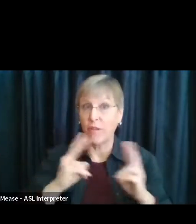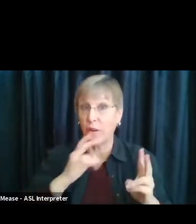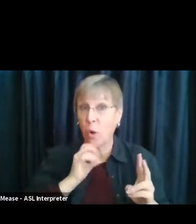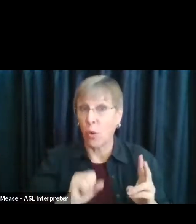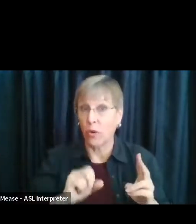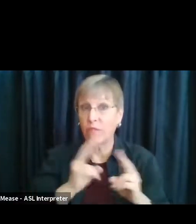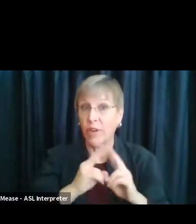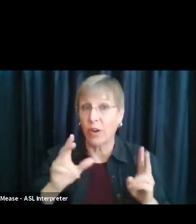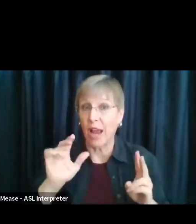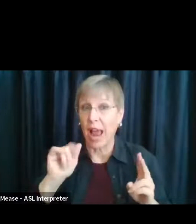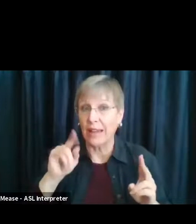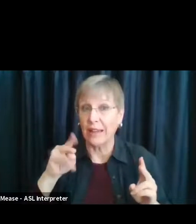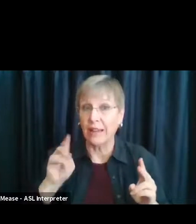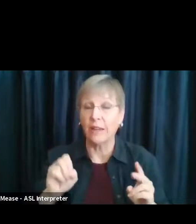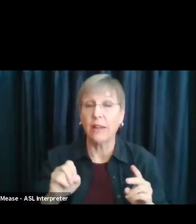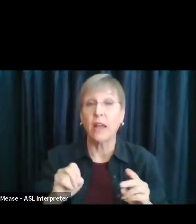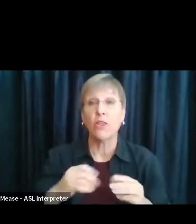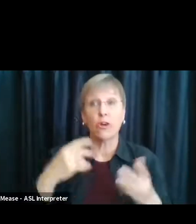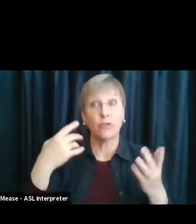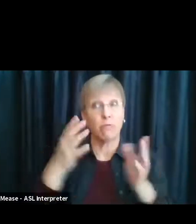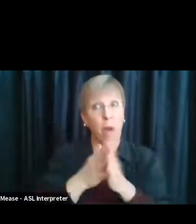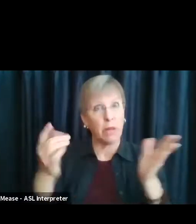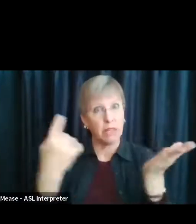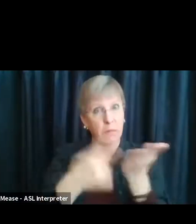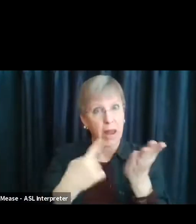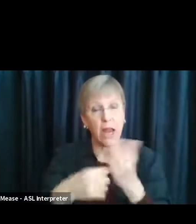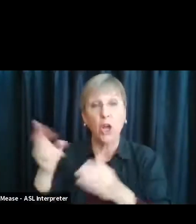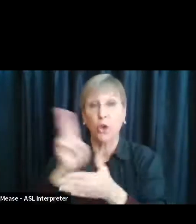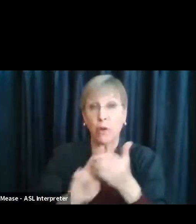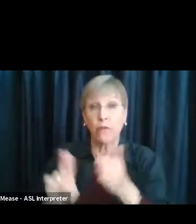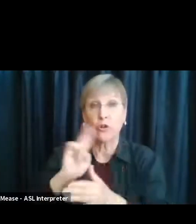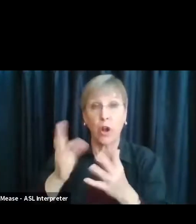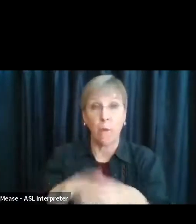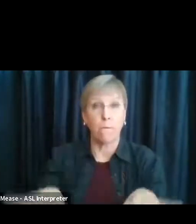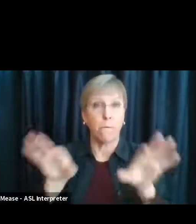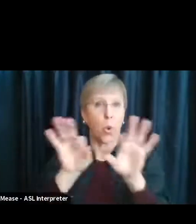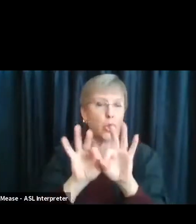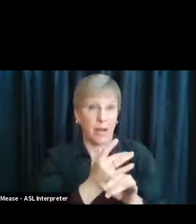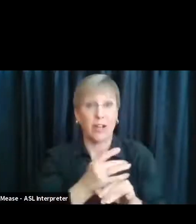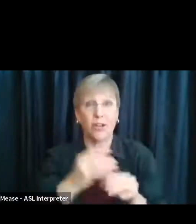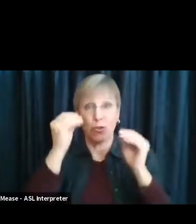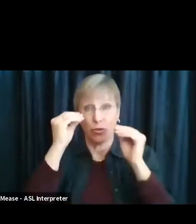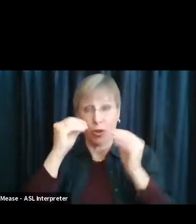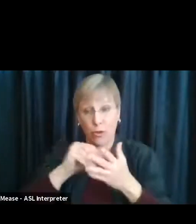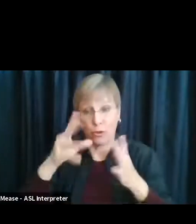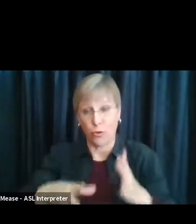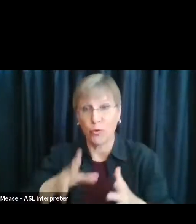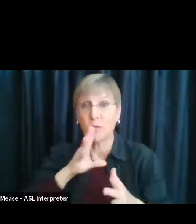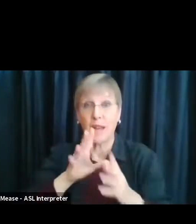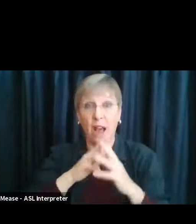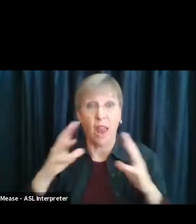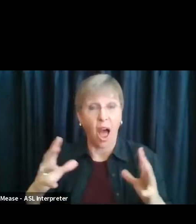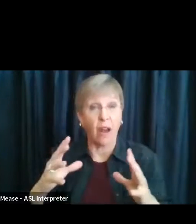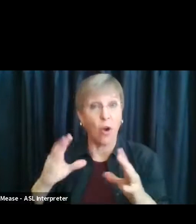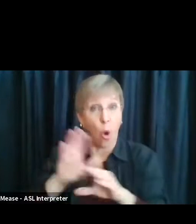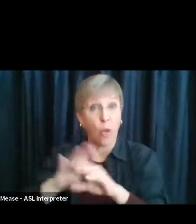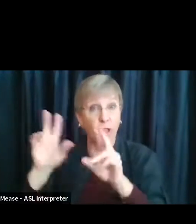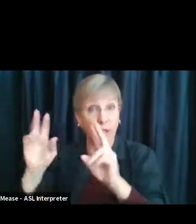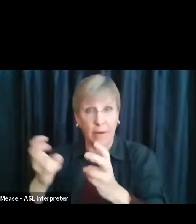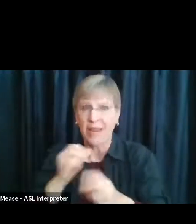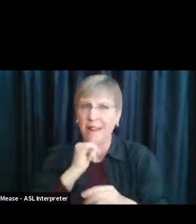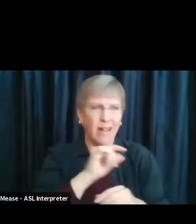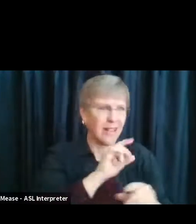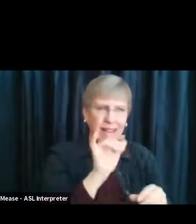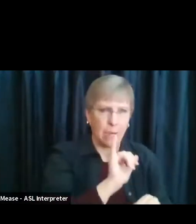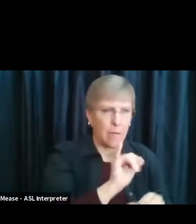public debate, and universities are very important in Germany because the students speak a lot about the subject, which is not the case in France. The case